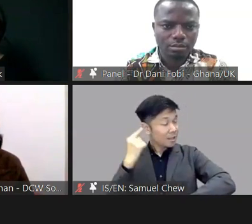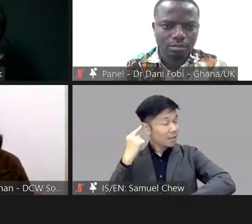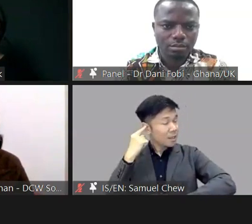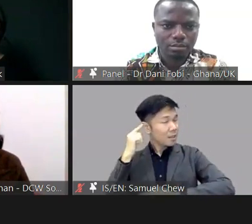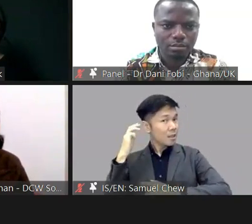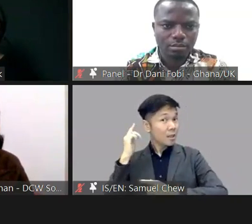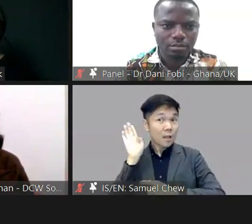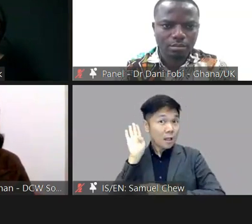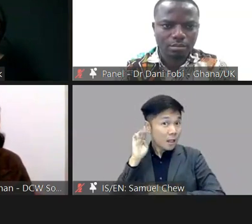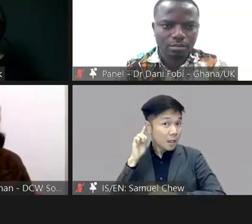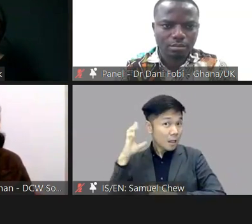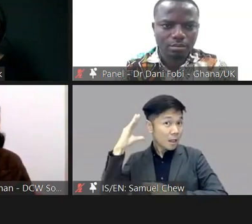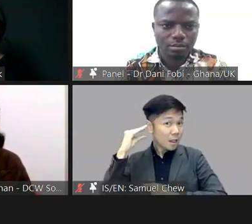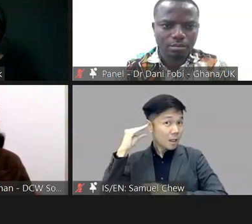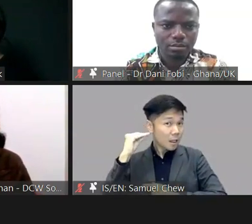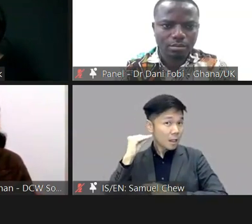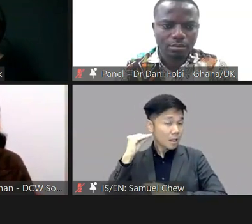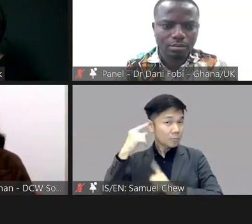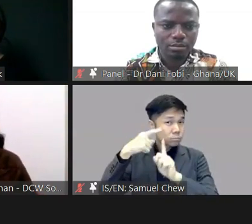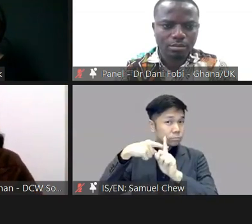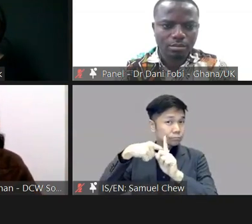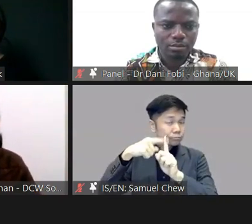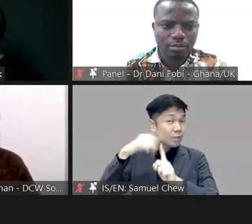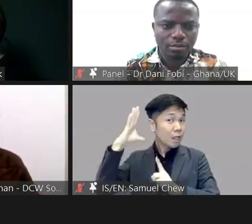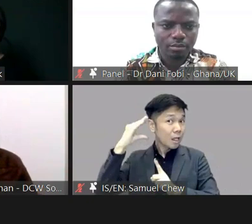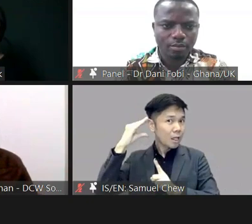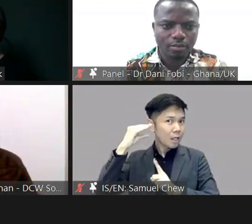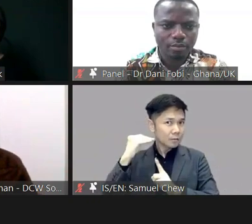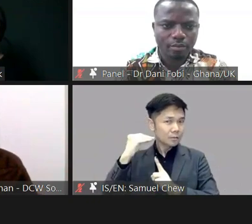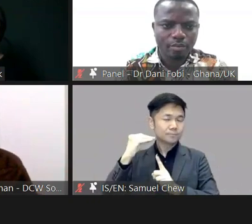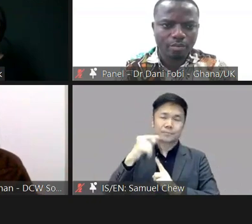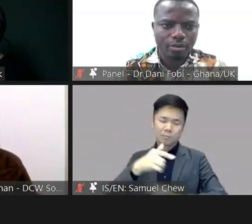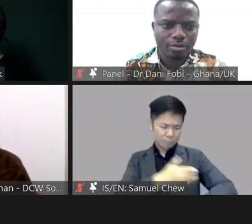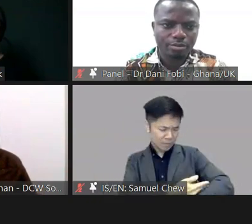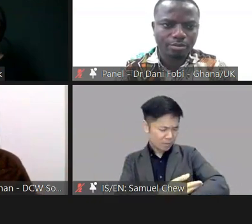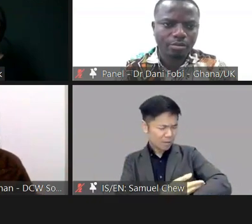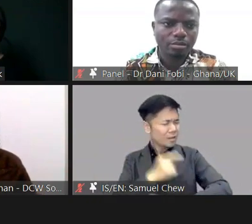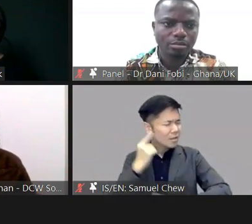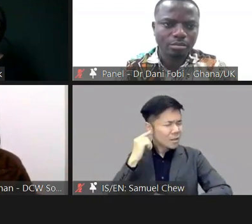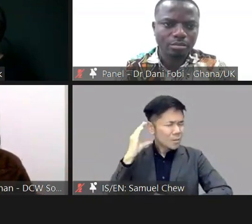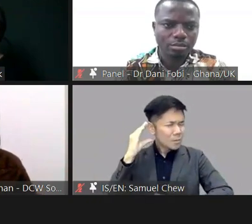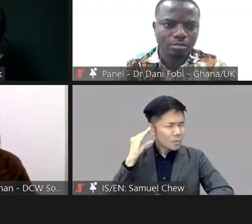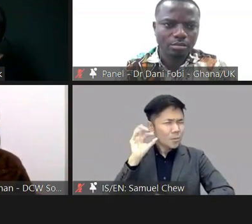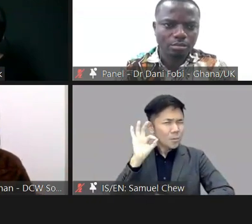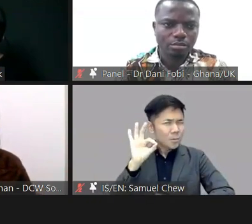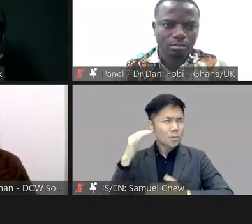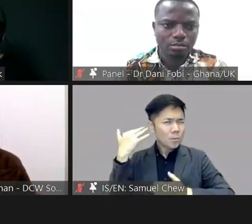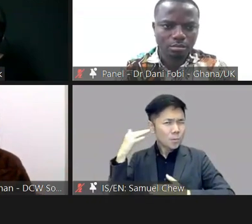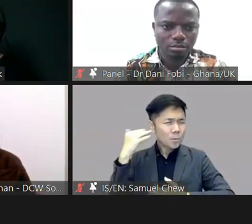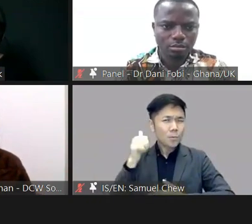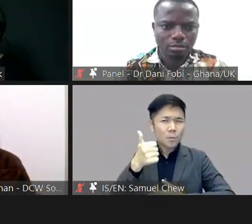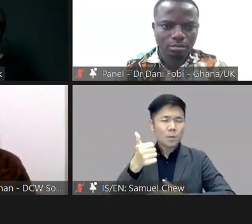deaf child has a mild hearing loss, and probably will benefit more from the mainstream with